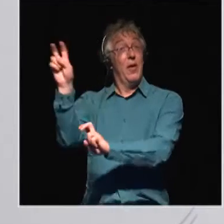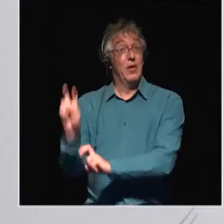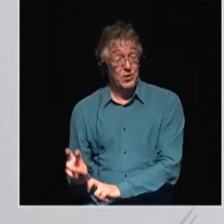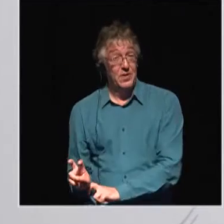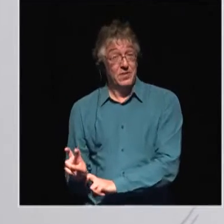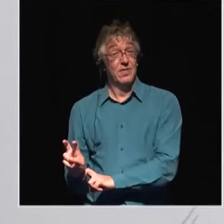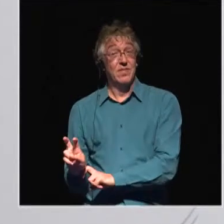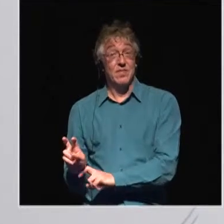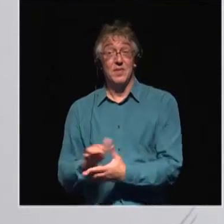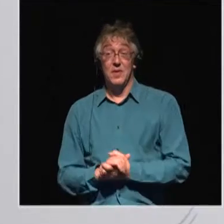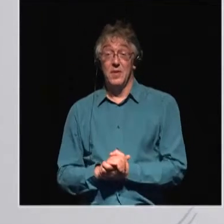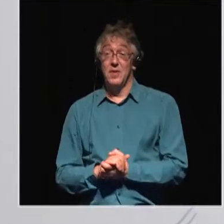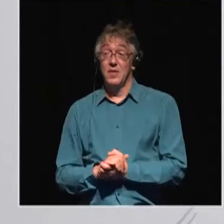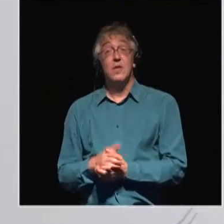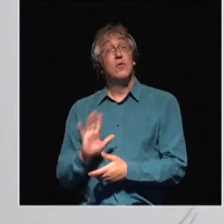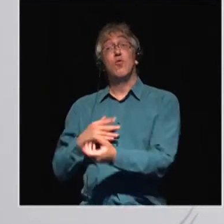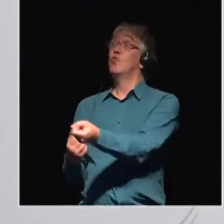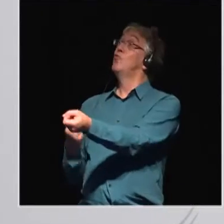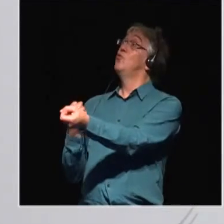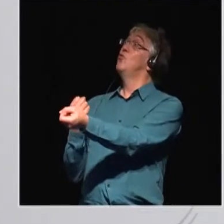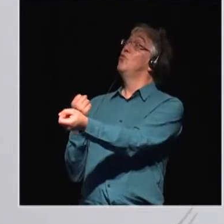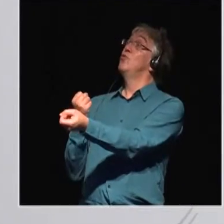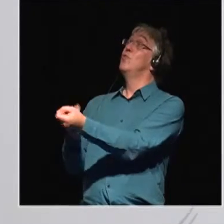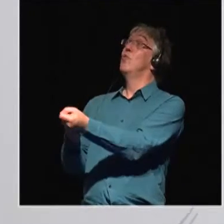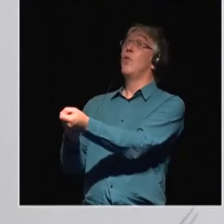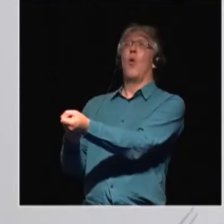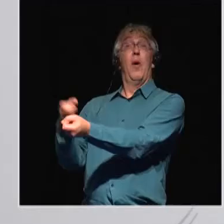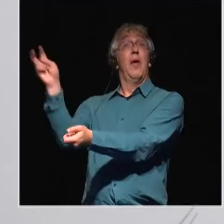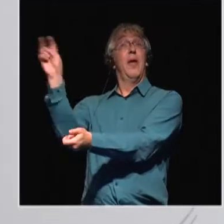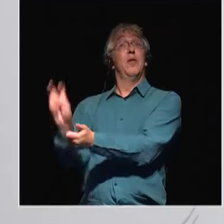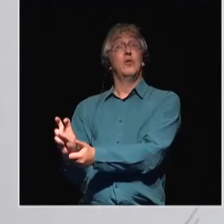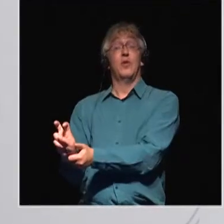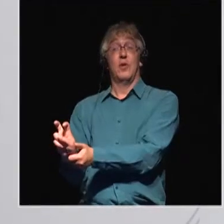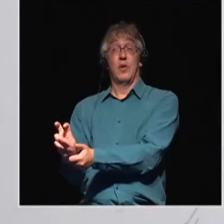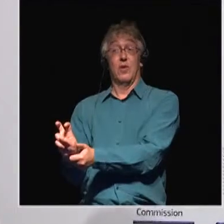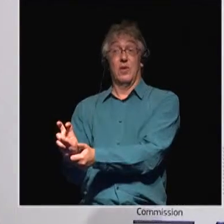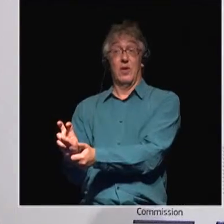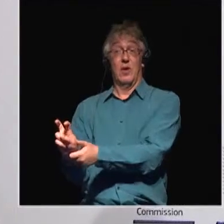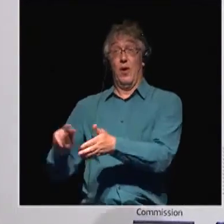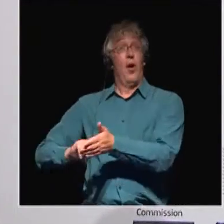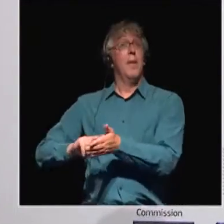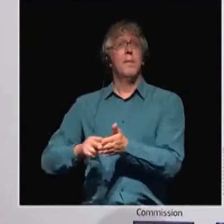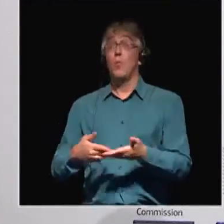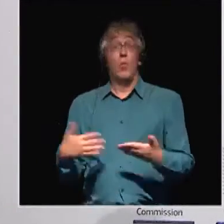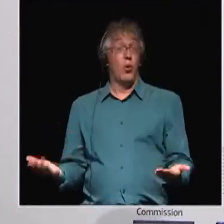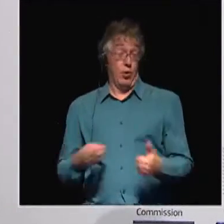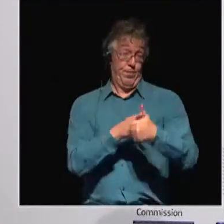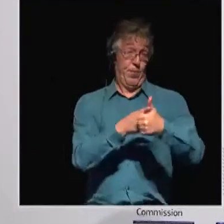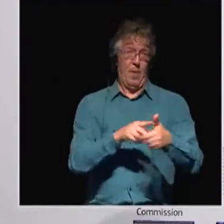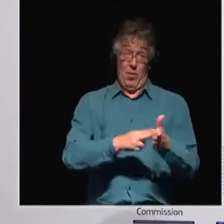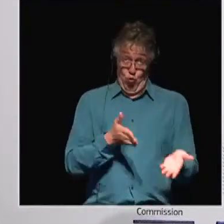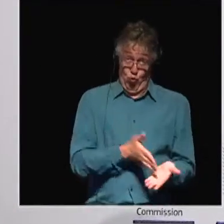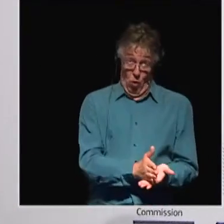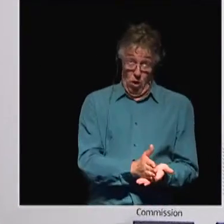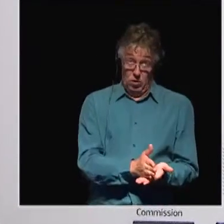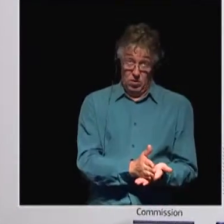Support for access to energy is either a right, in which case it can't be denied a person, or